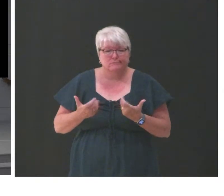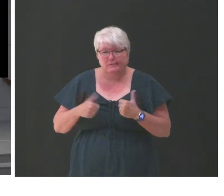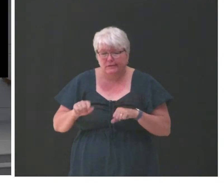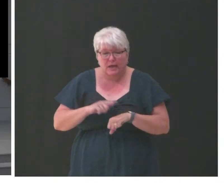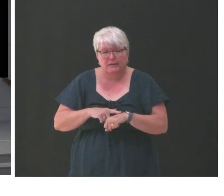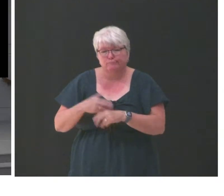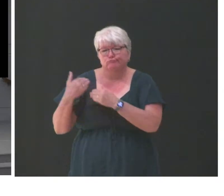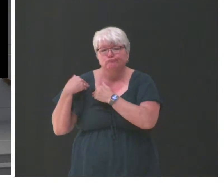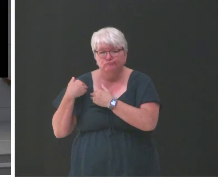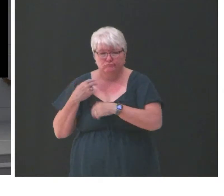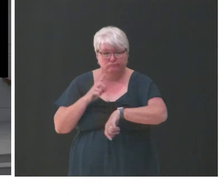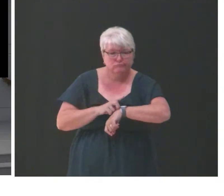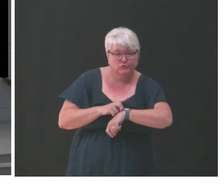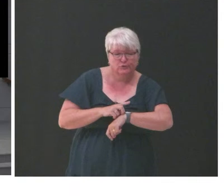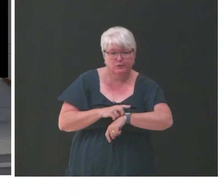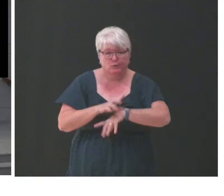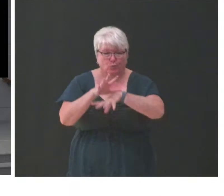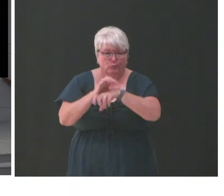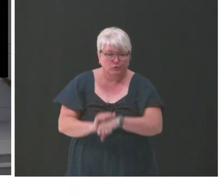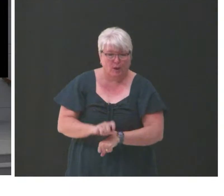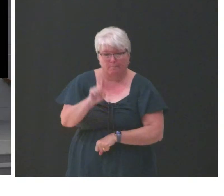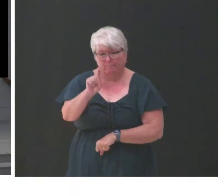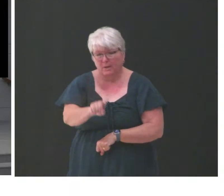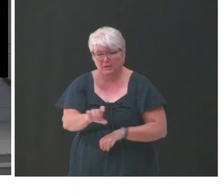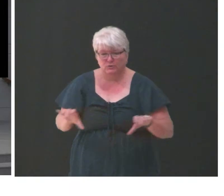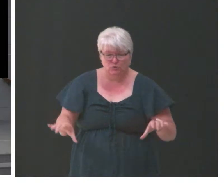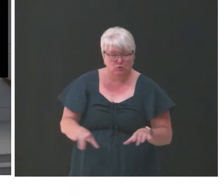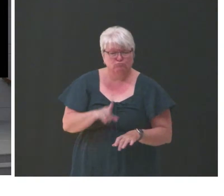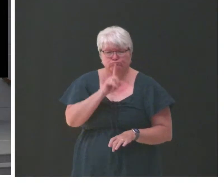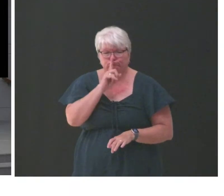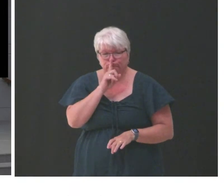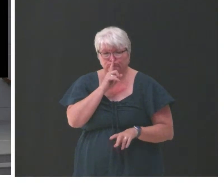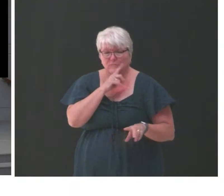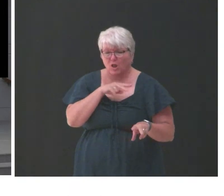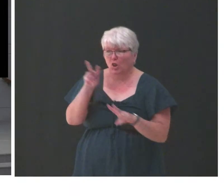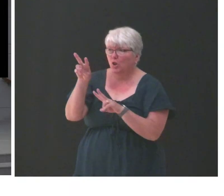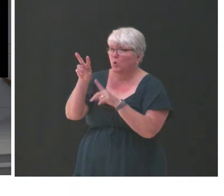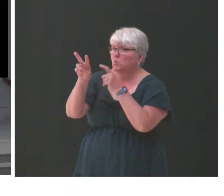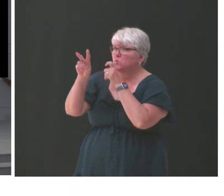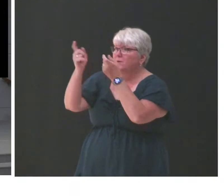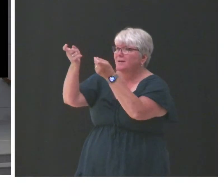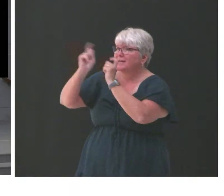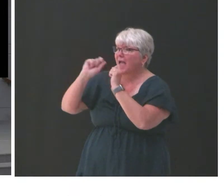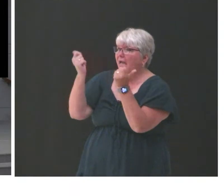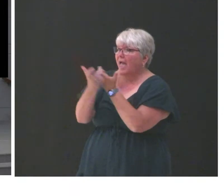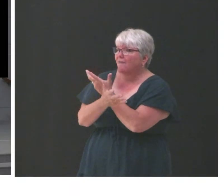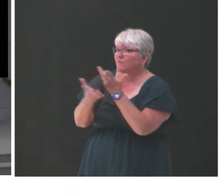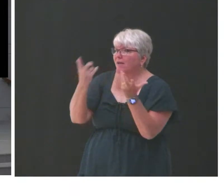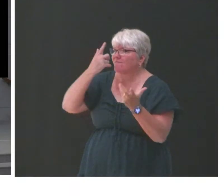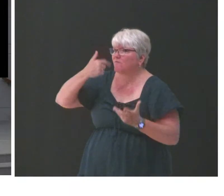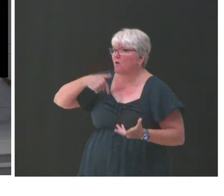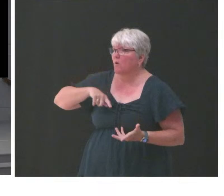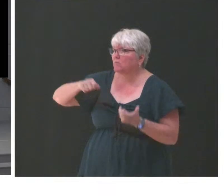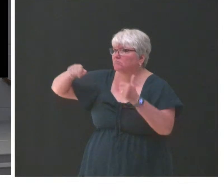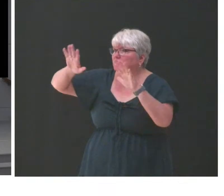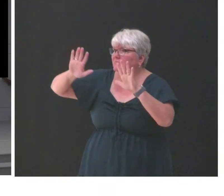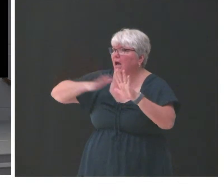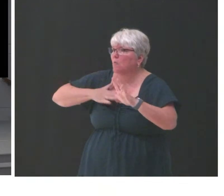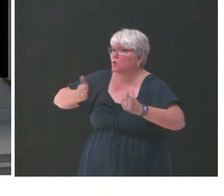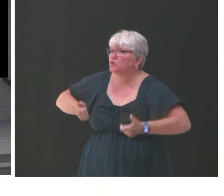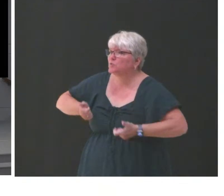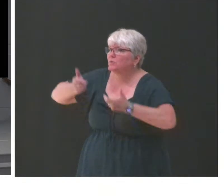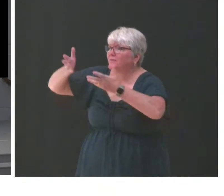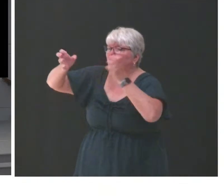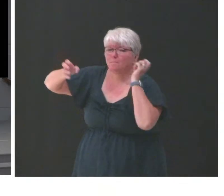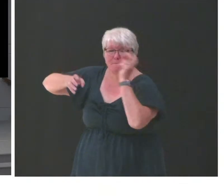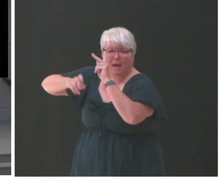of obligations or rituals or routine that I can do, but instead looking at the one who gave everything for us and saying, God, I want to give you everything